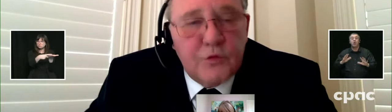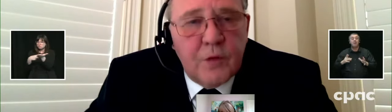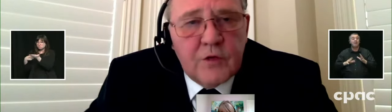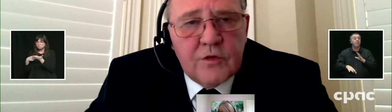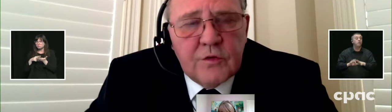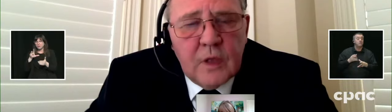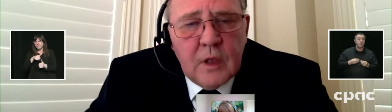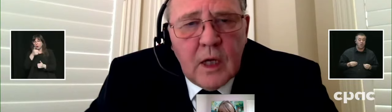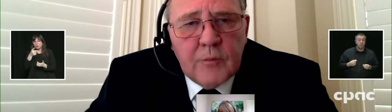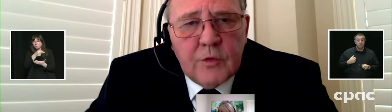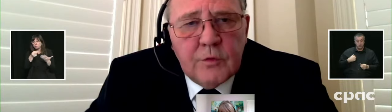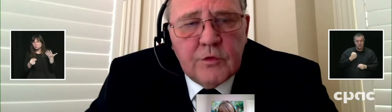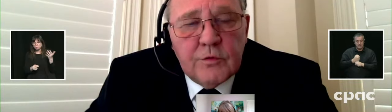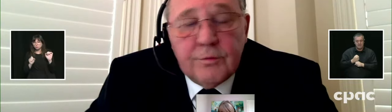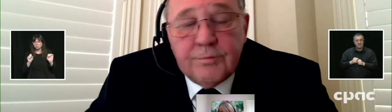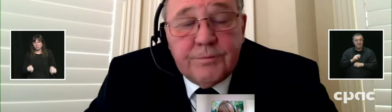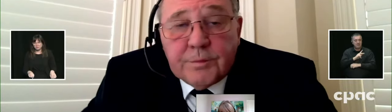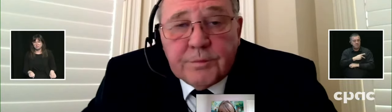other responses